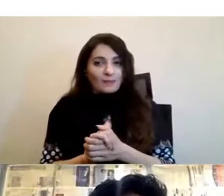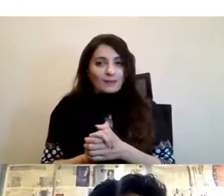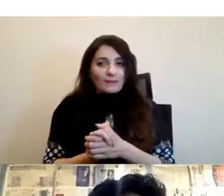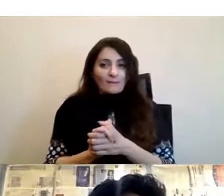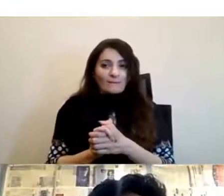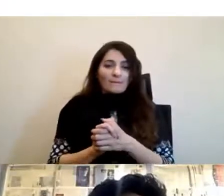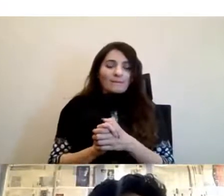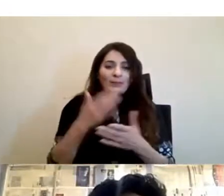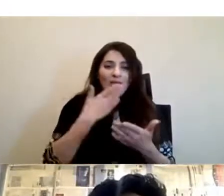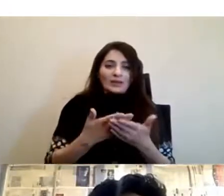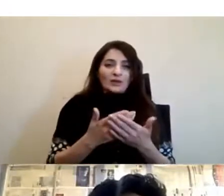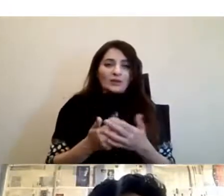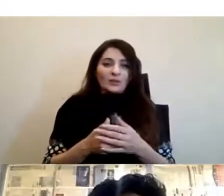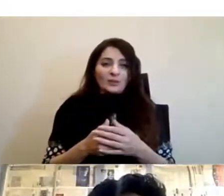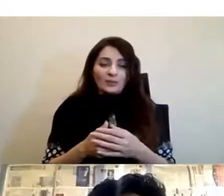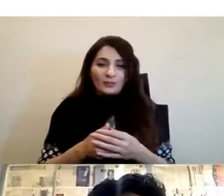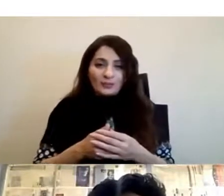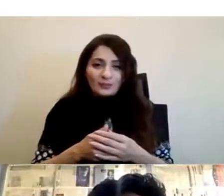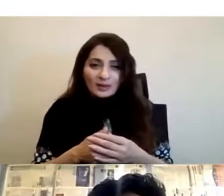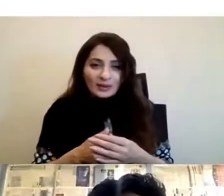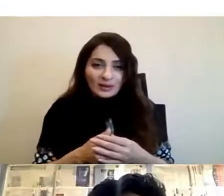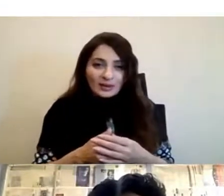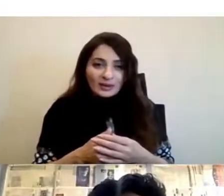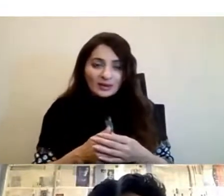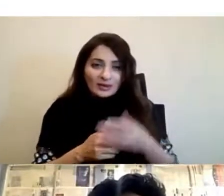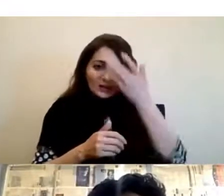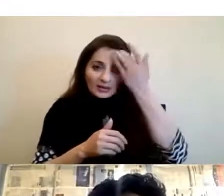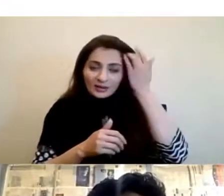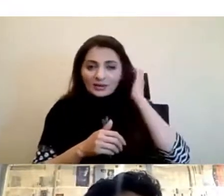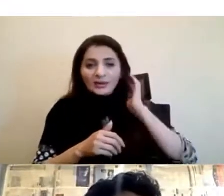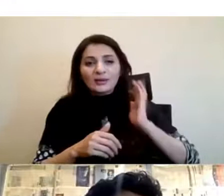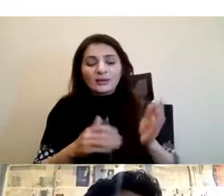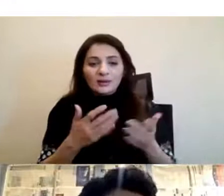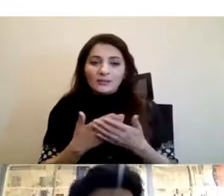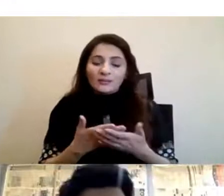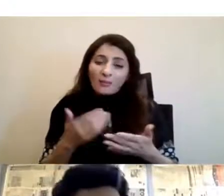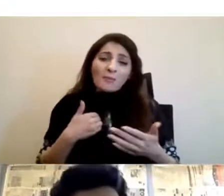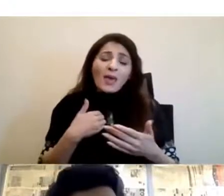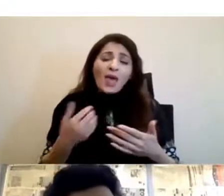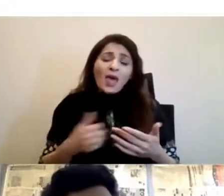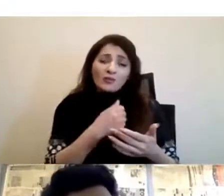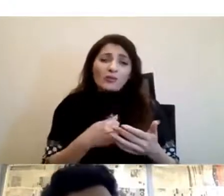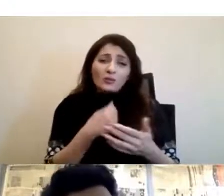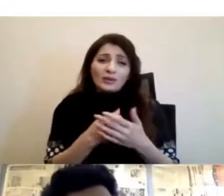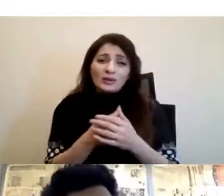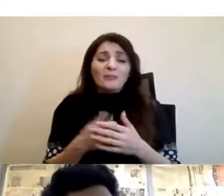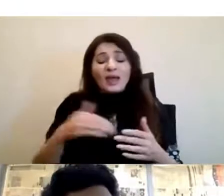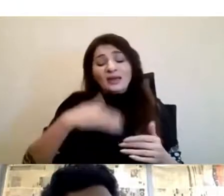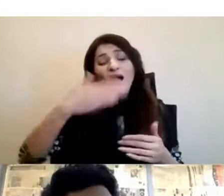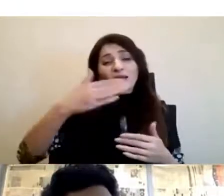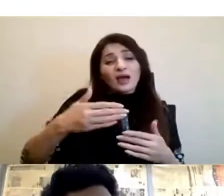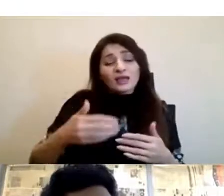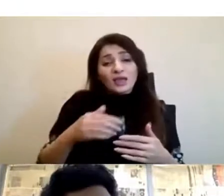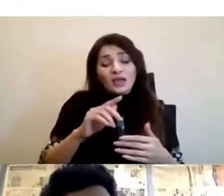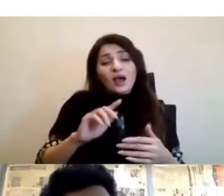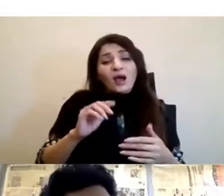Thank you so I much. apologize in advance. I'm going to have to hop in a second because I'm going to be joining another event in